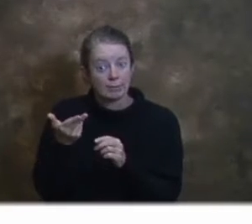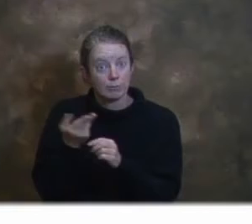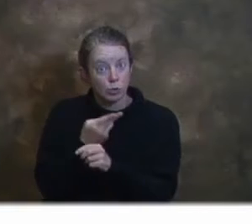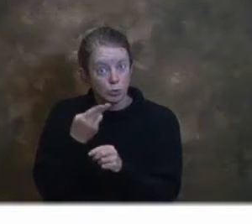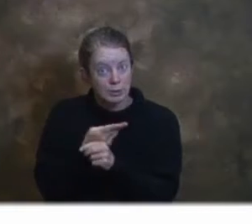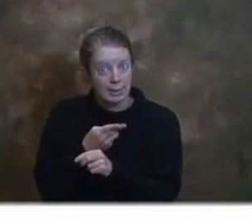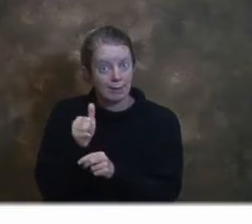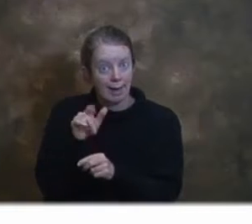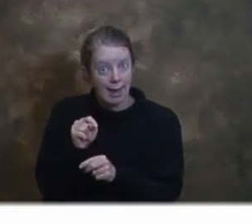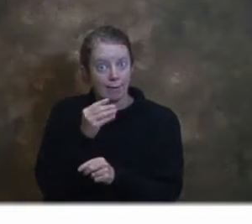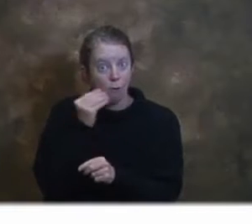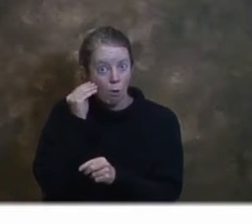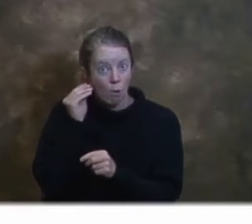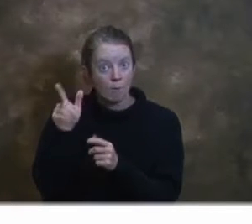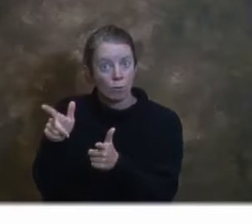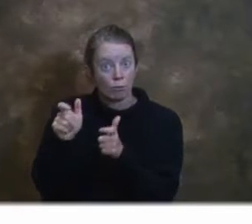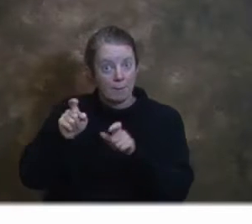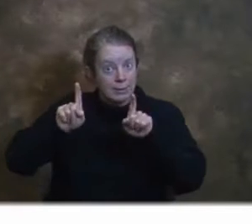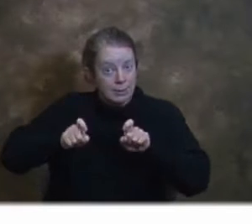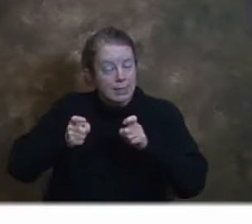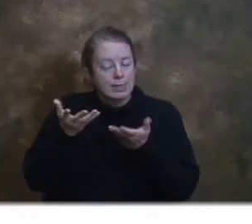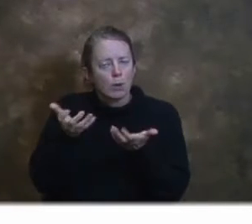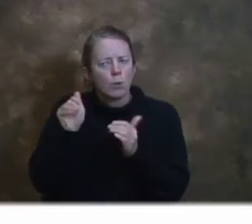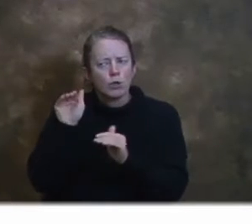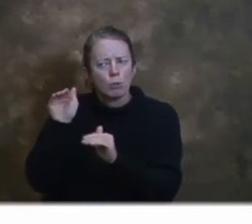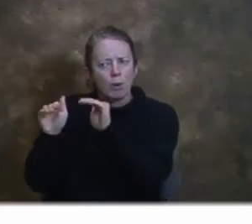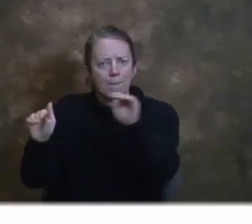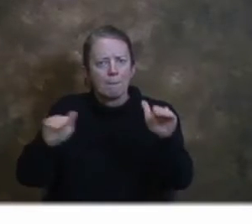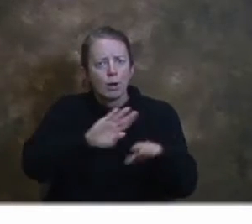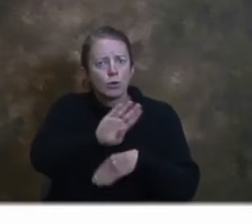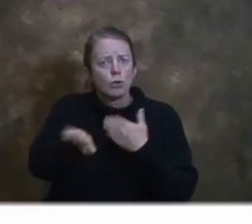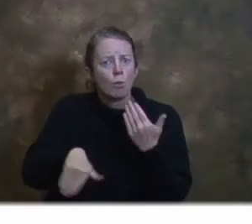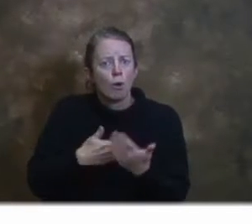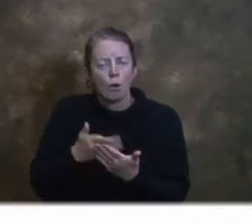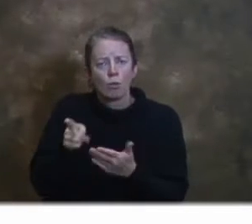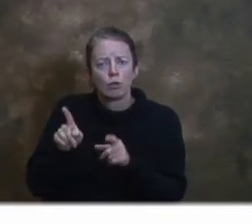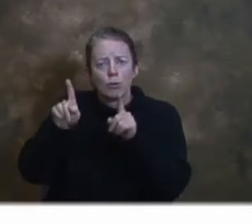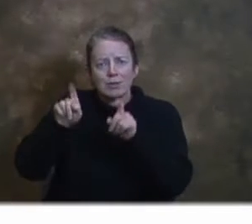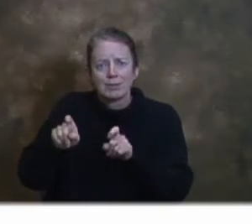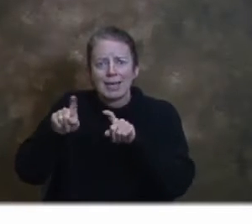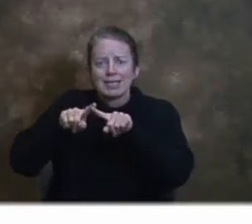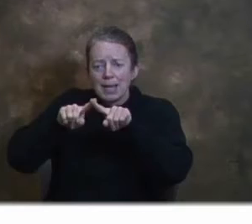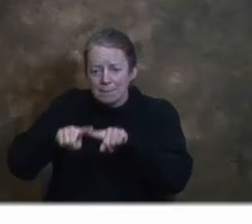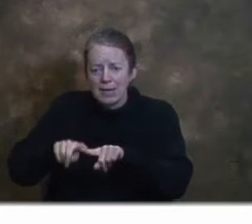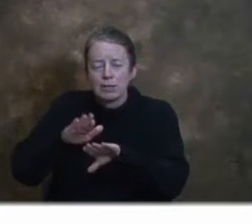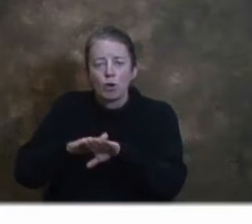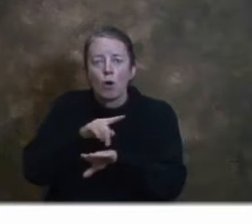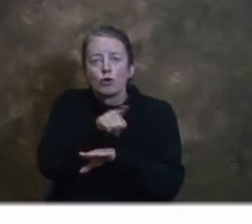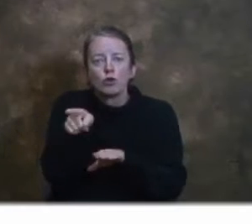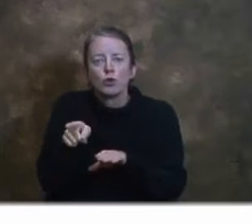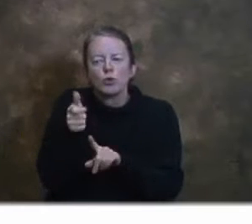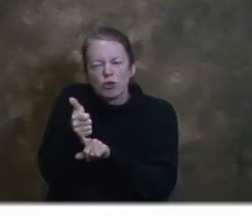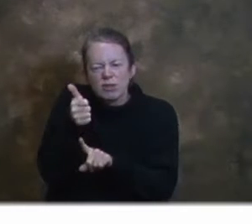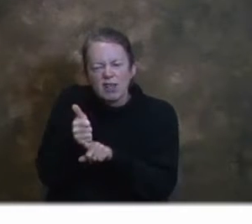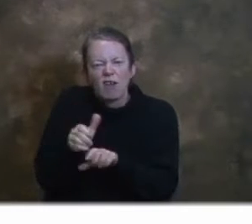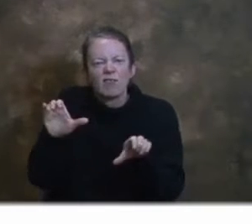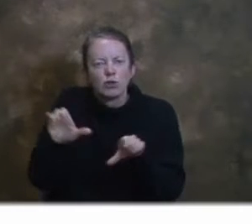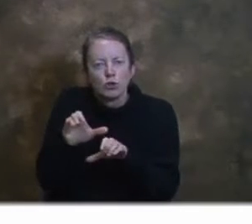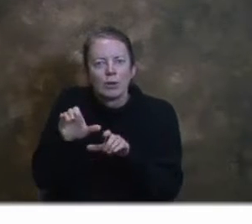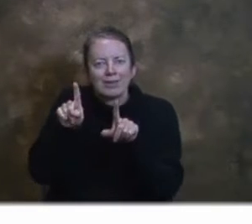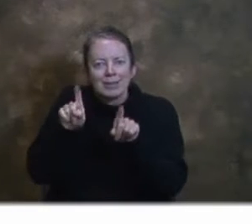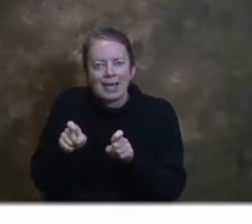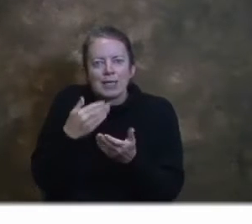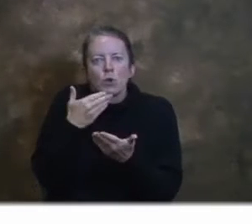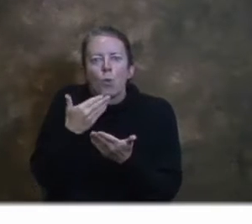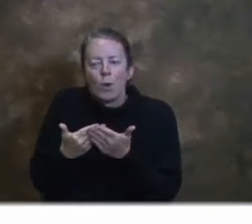at-home rapid testing, I want to remind everyone that those tests are heavily relying on you getting a good sample. So please follow